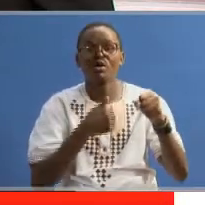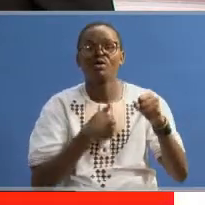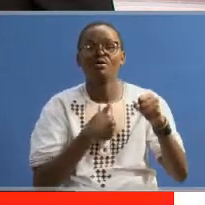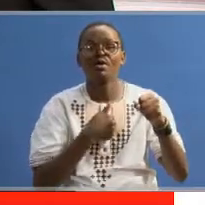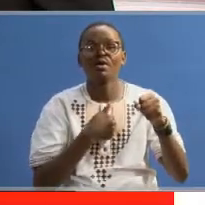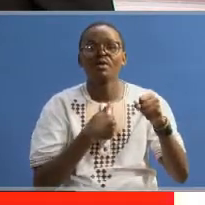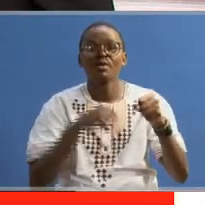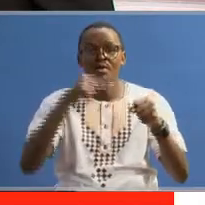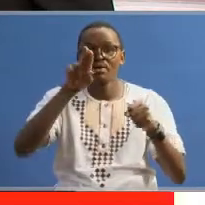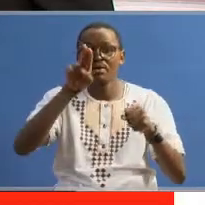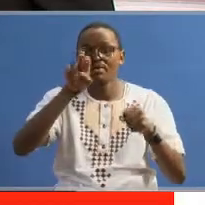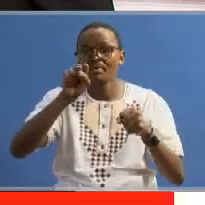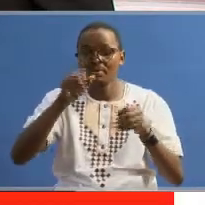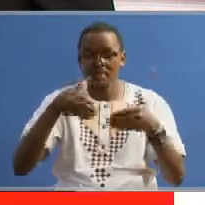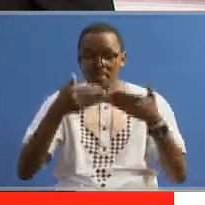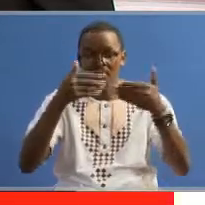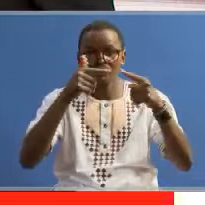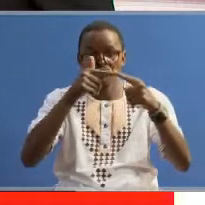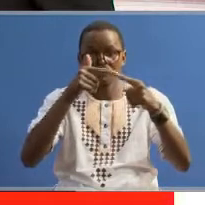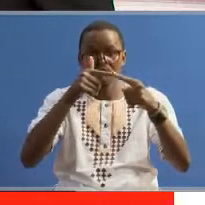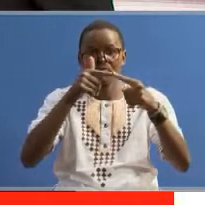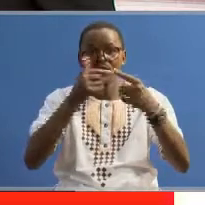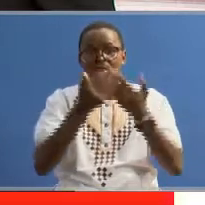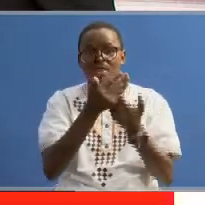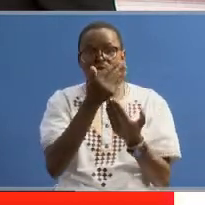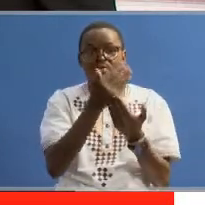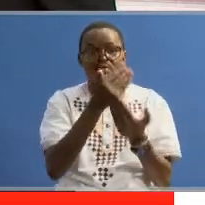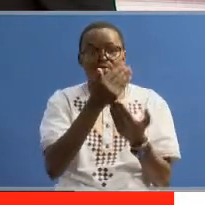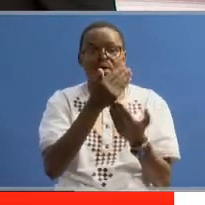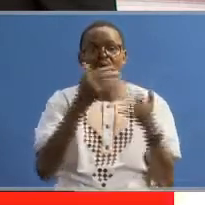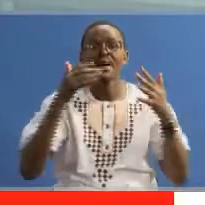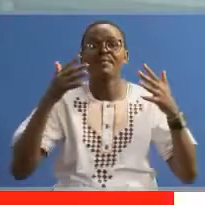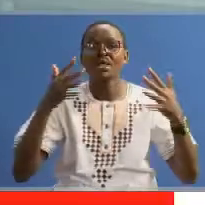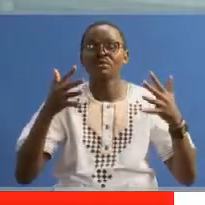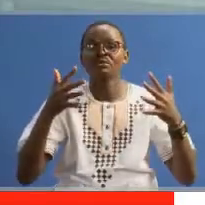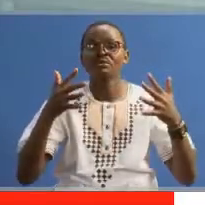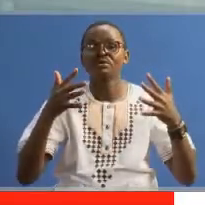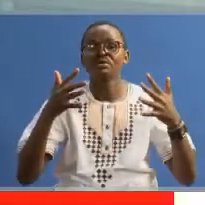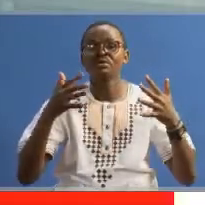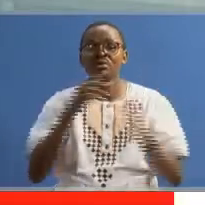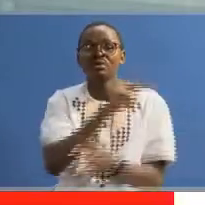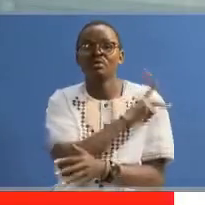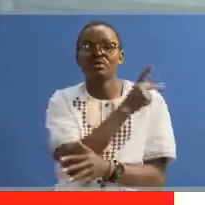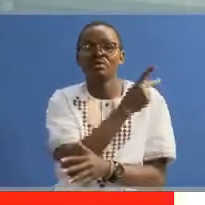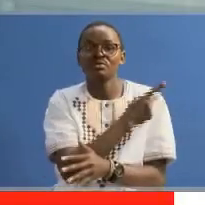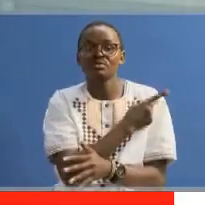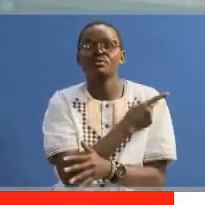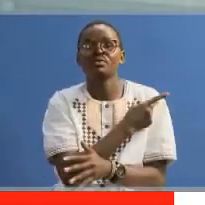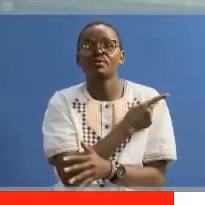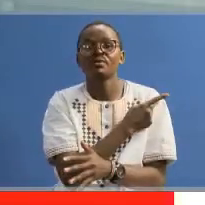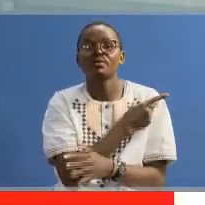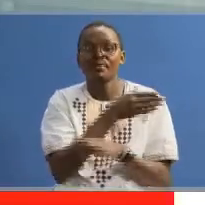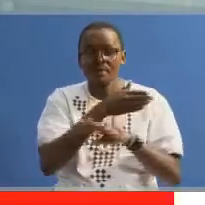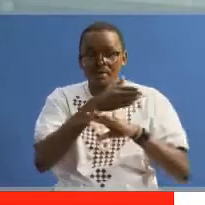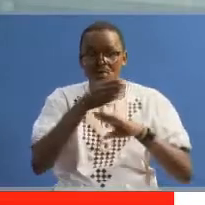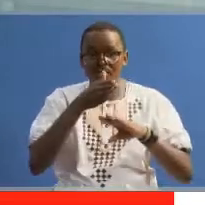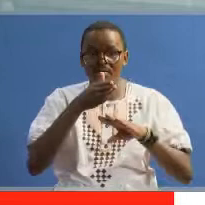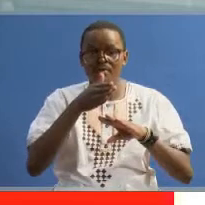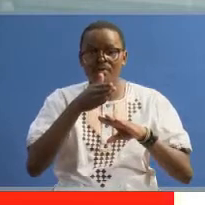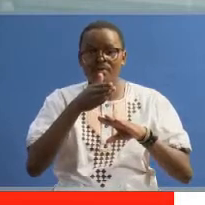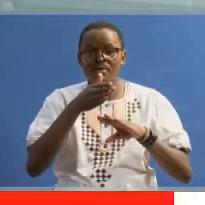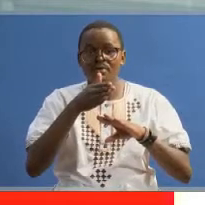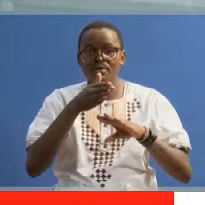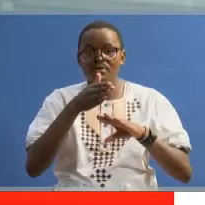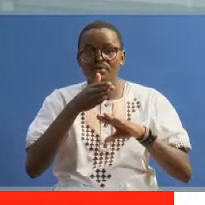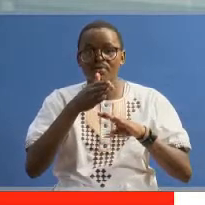the guns that they have been given, to handle them with care. Because that's a big power across borders, miles away.